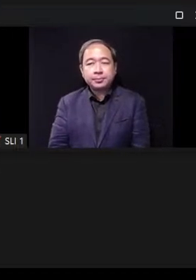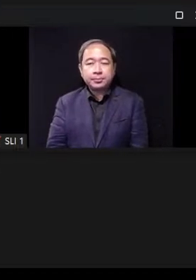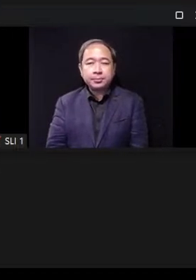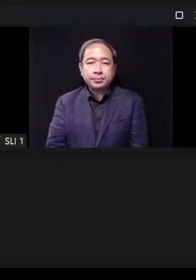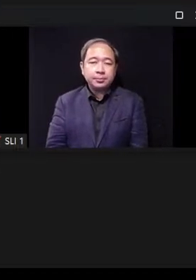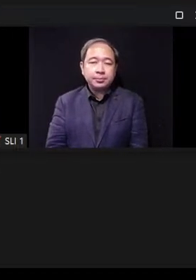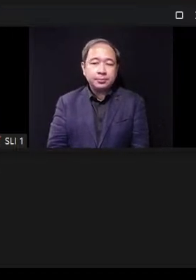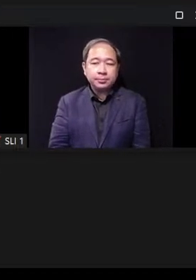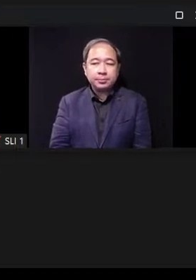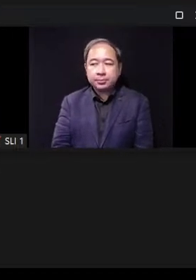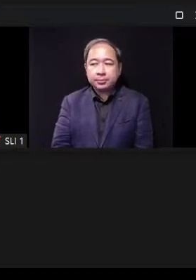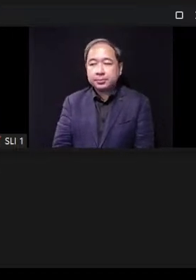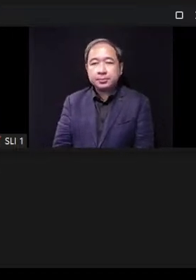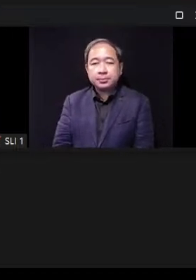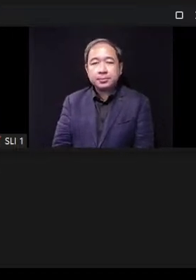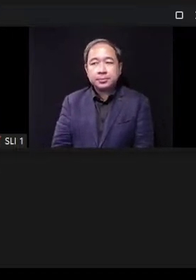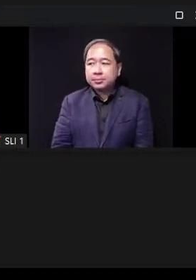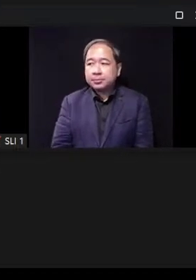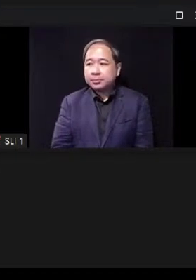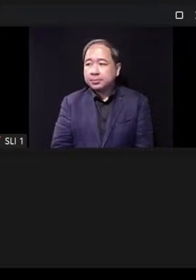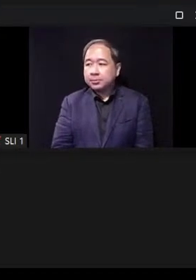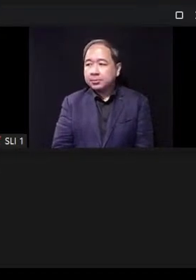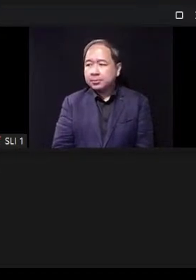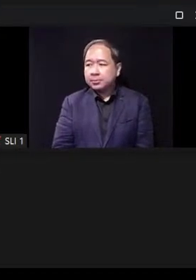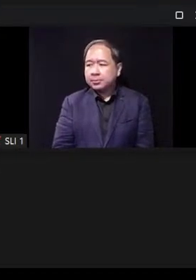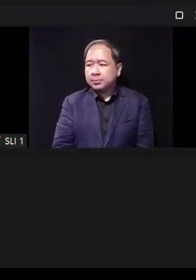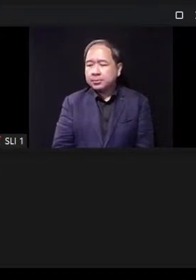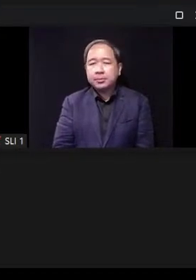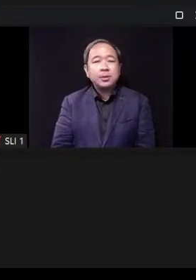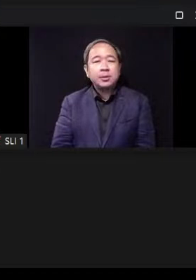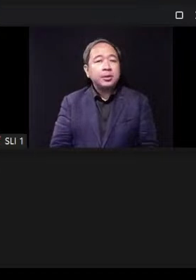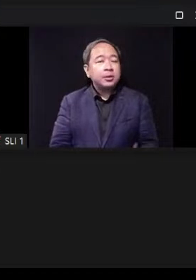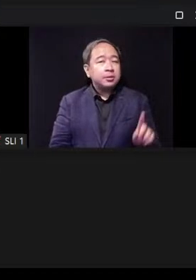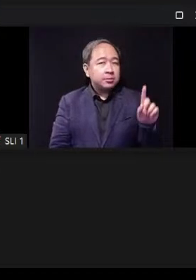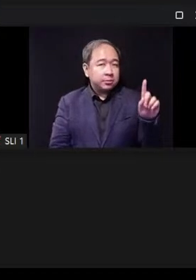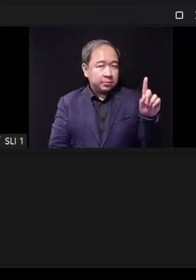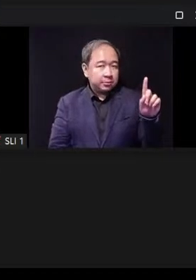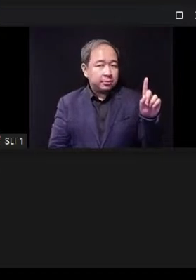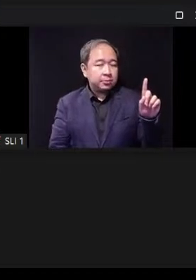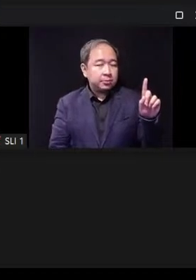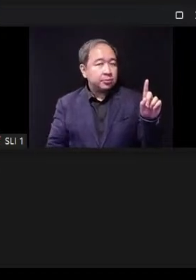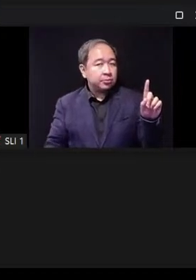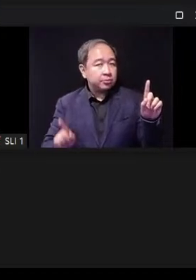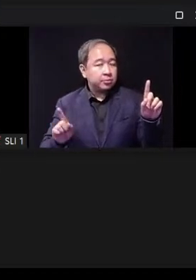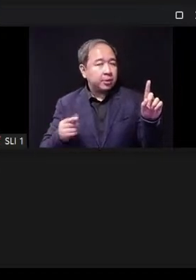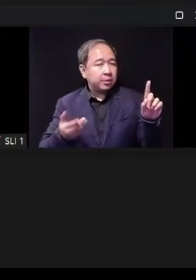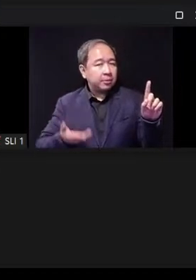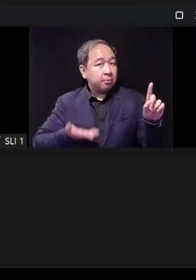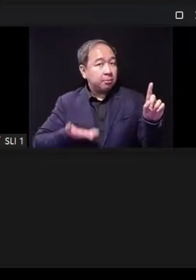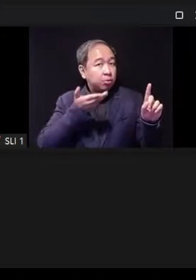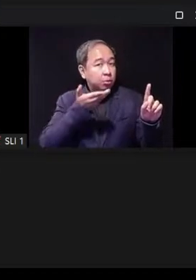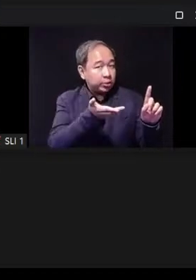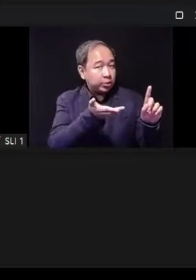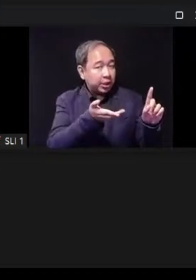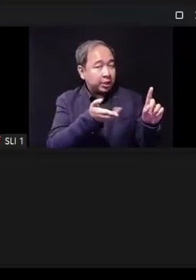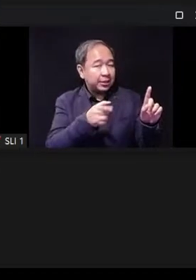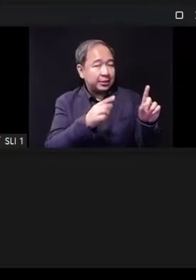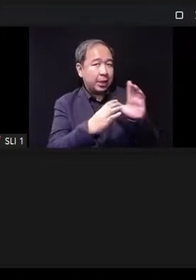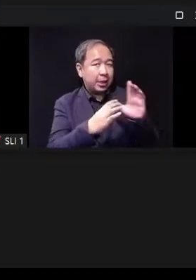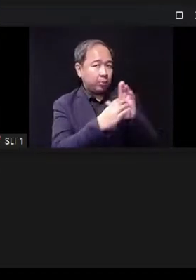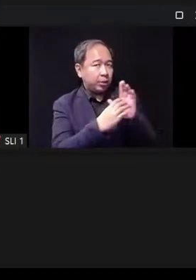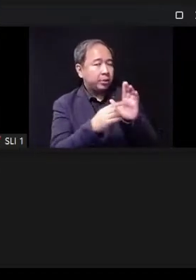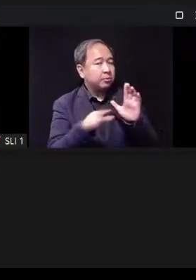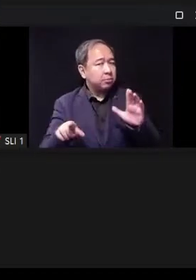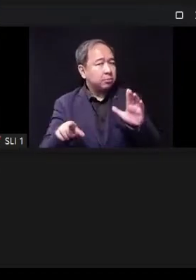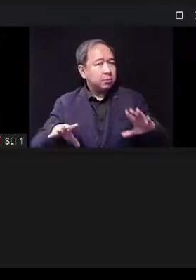Thank you, Madam Okay, Chair. If we have passed this, we have another proposal regarding this paragraph. We have accepted